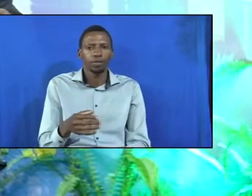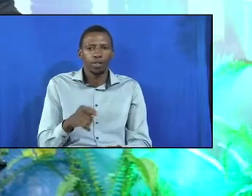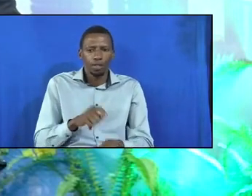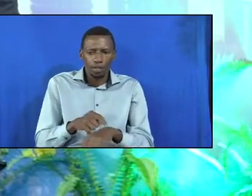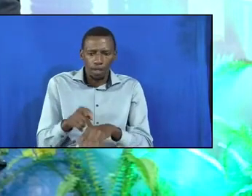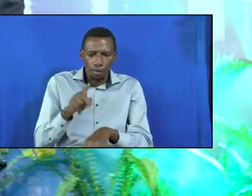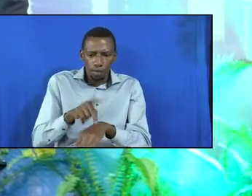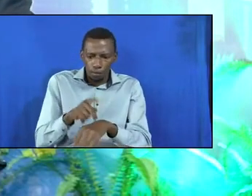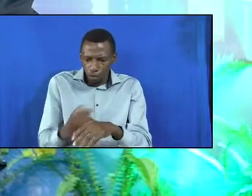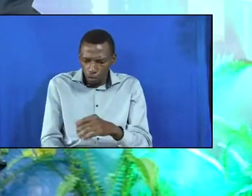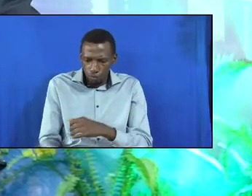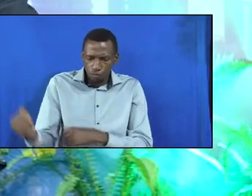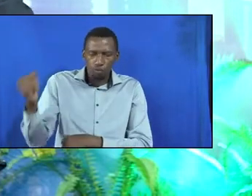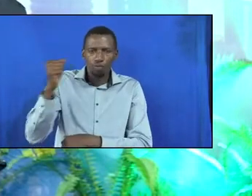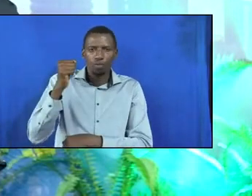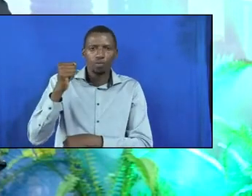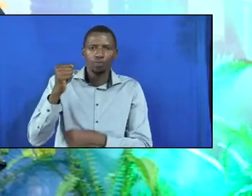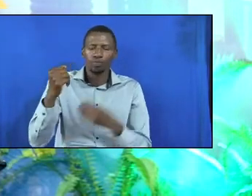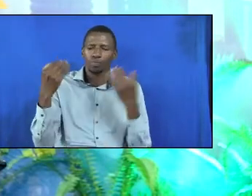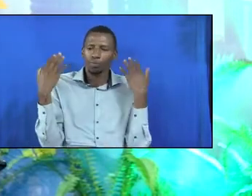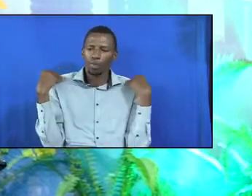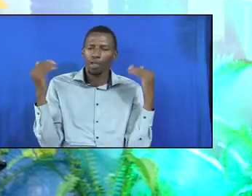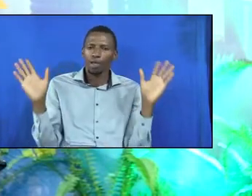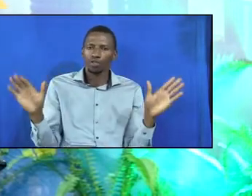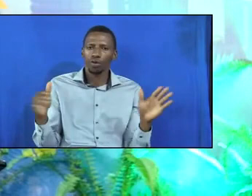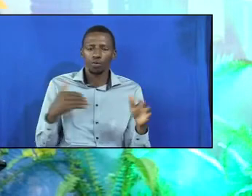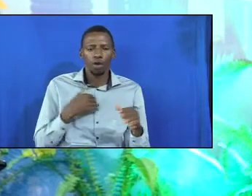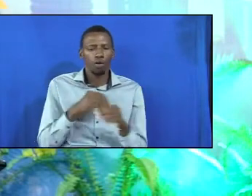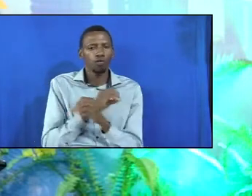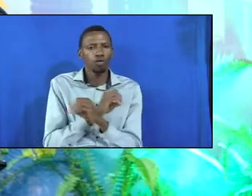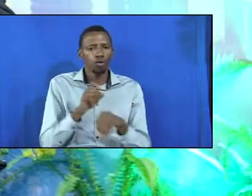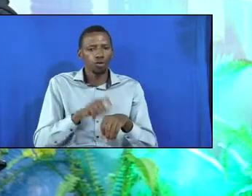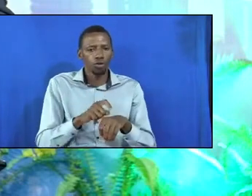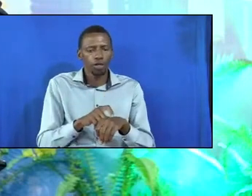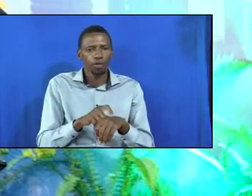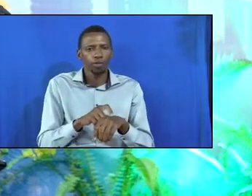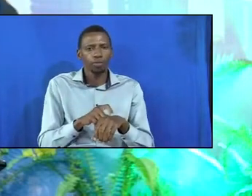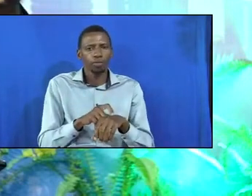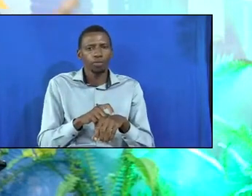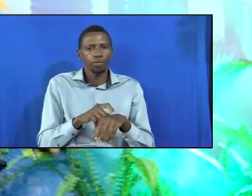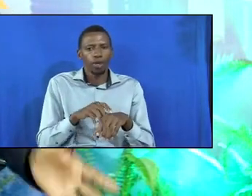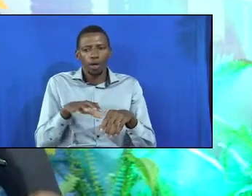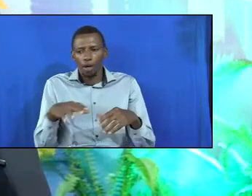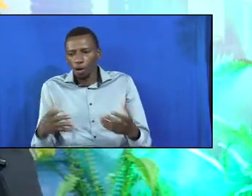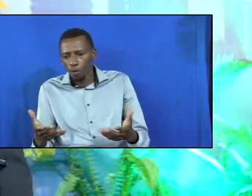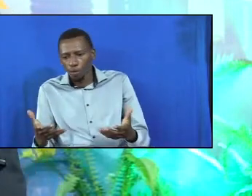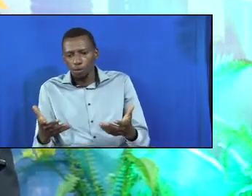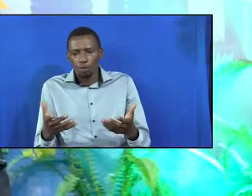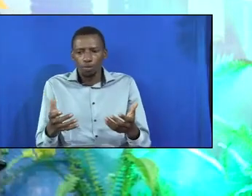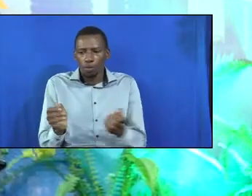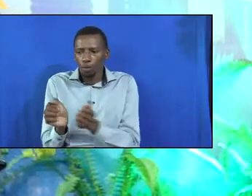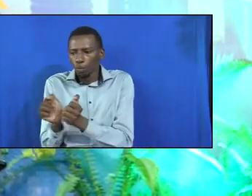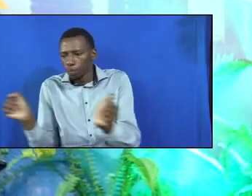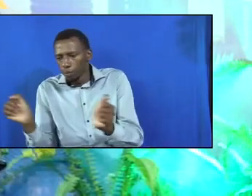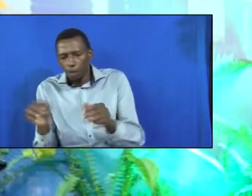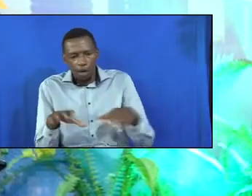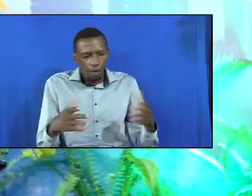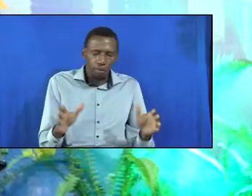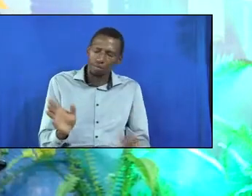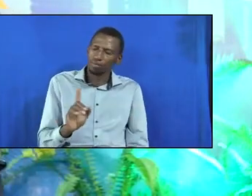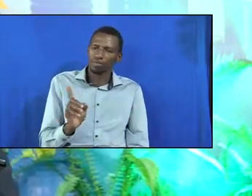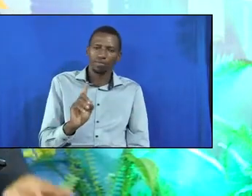that, an angel does not have time to see how you tied it to one and do that. Angels don't do that kind of